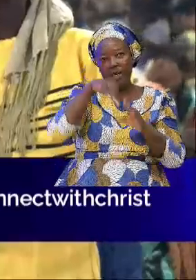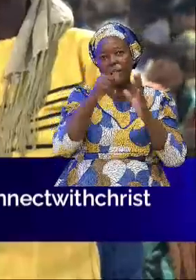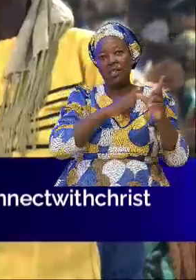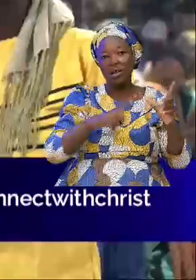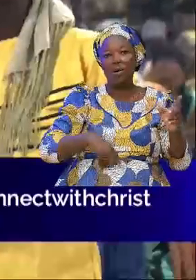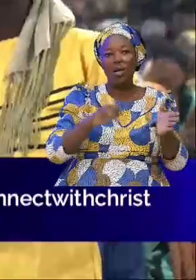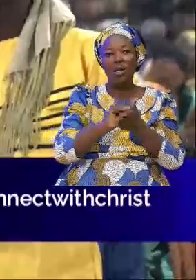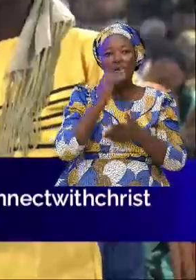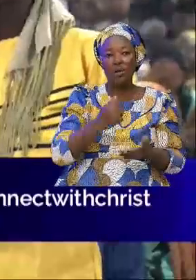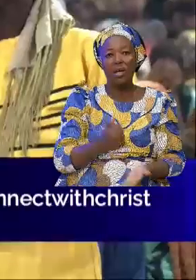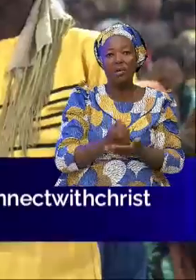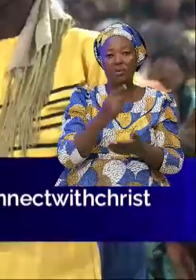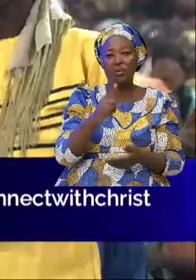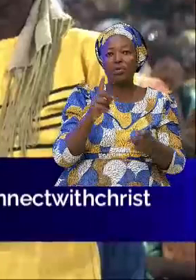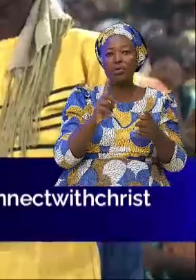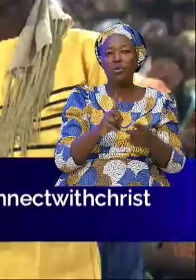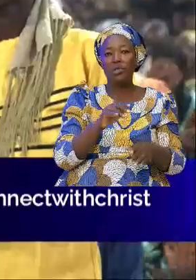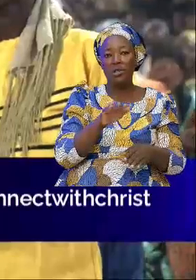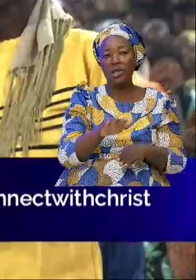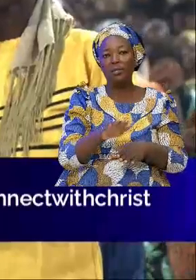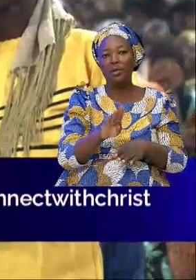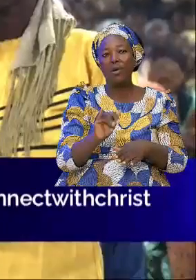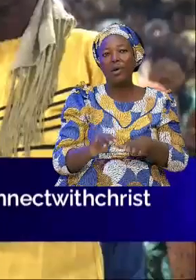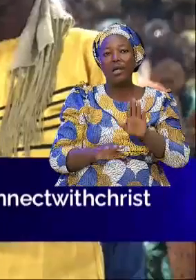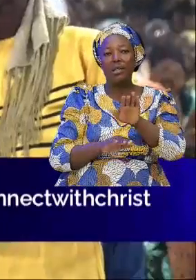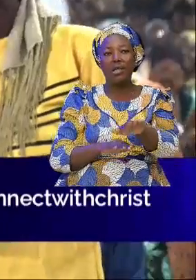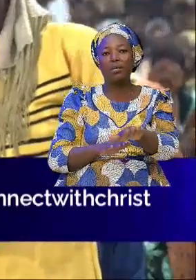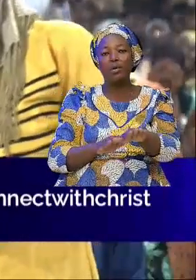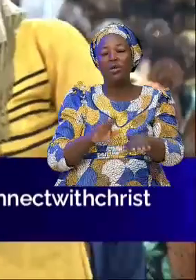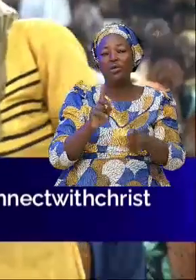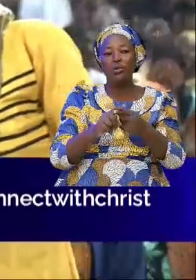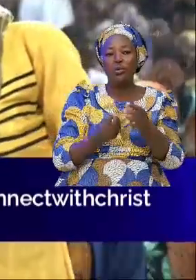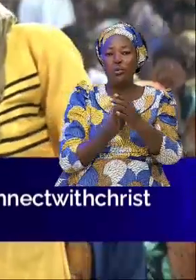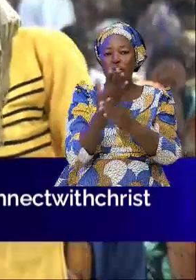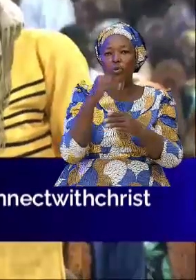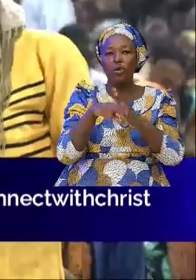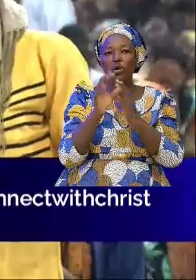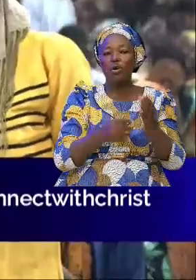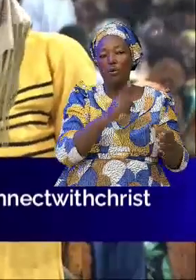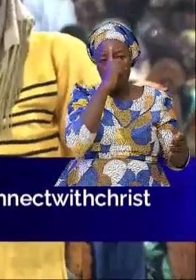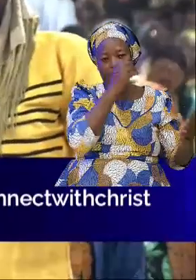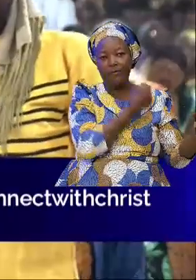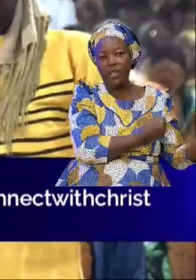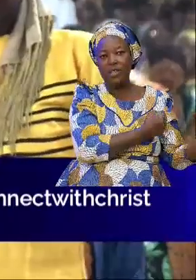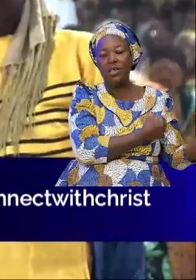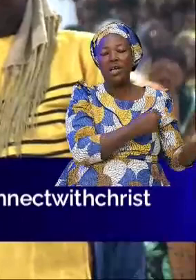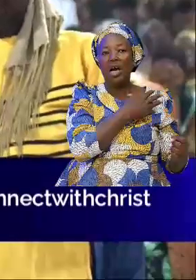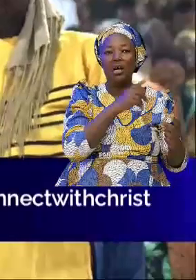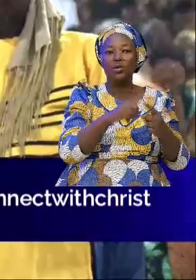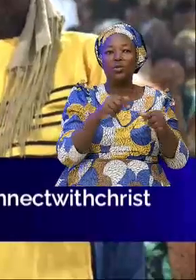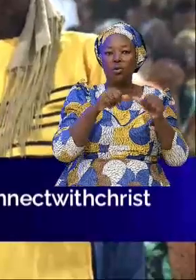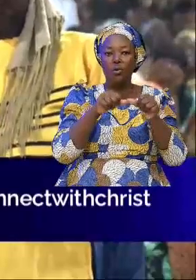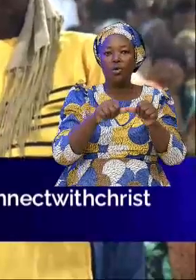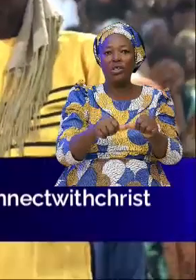you a book written by our Father in the Lord that will help you step by step to grow